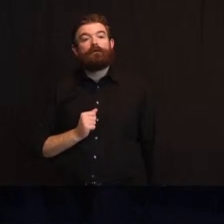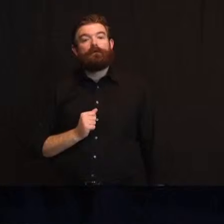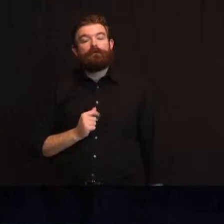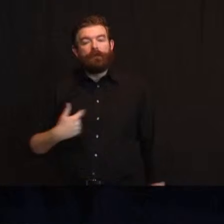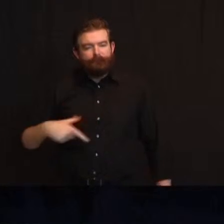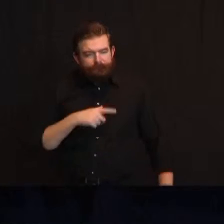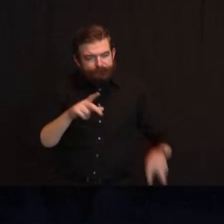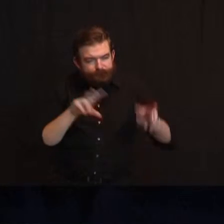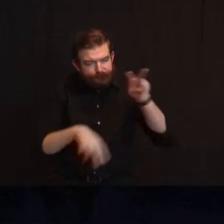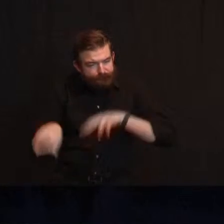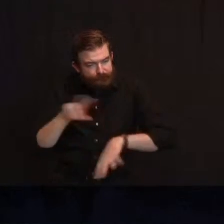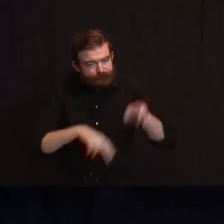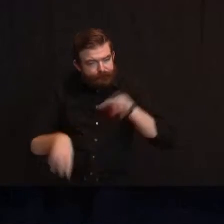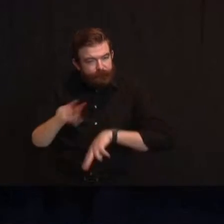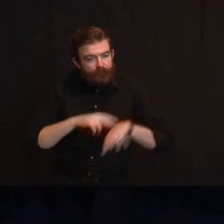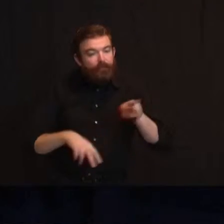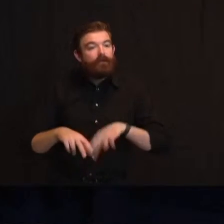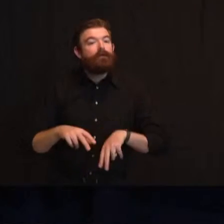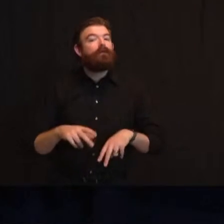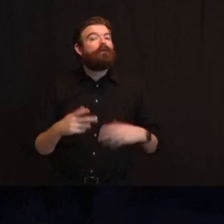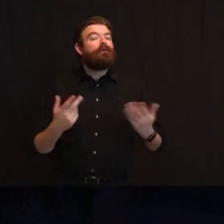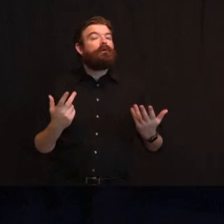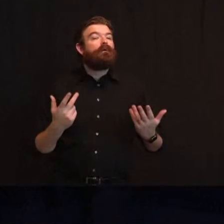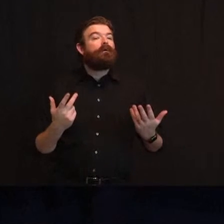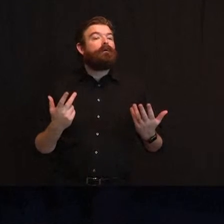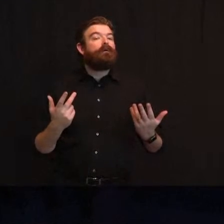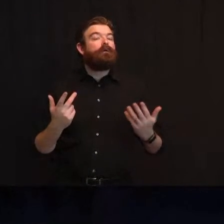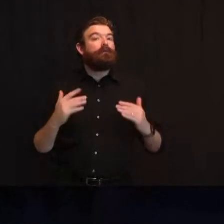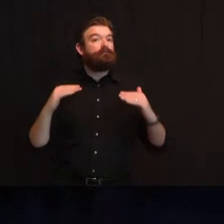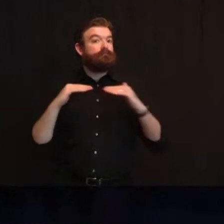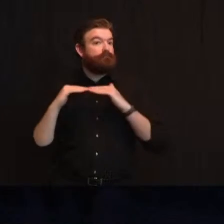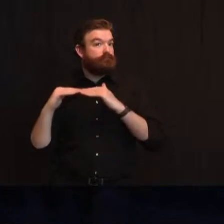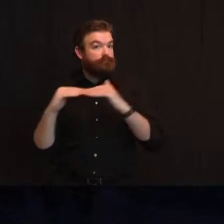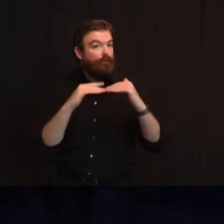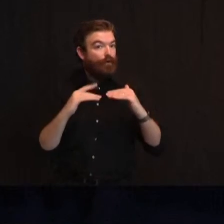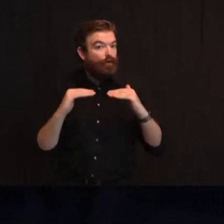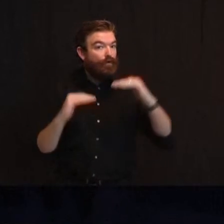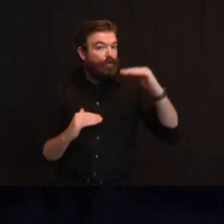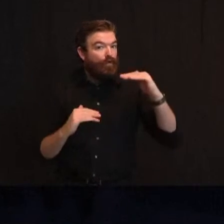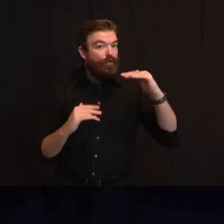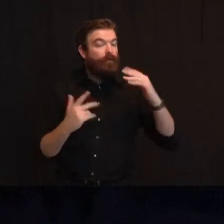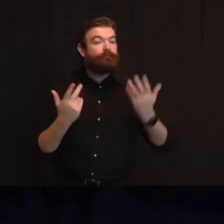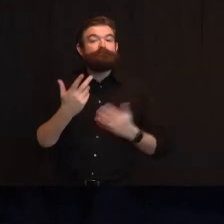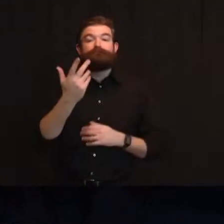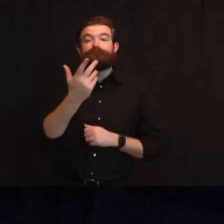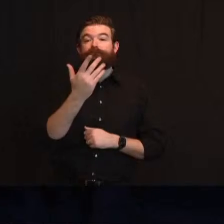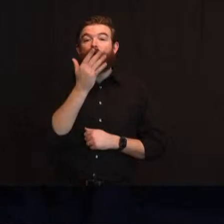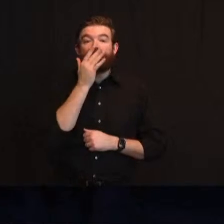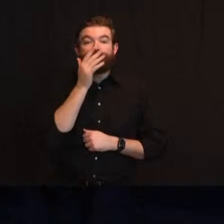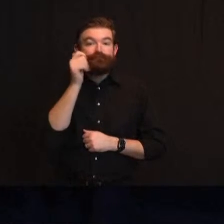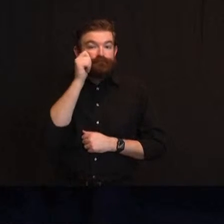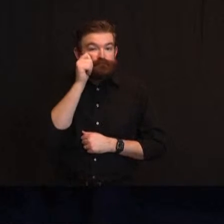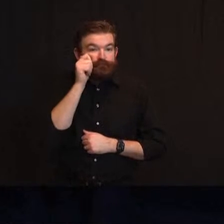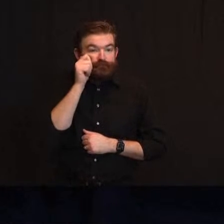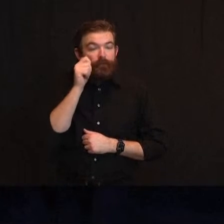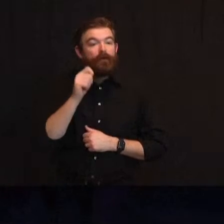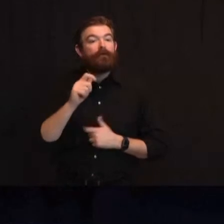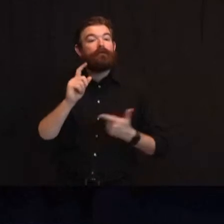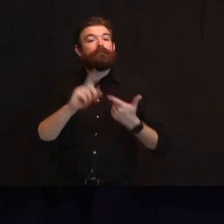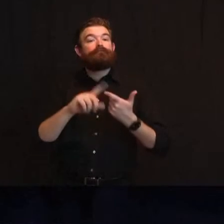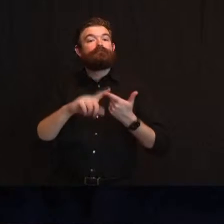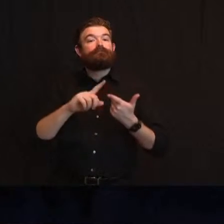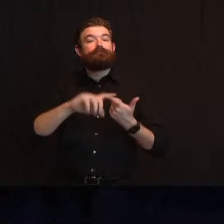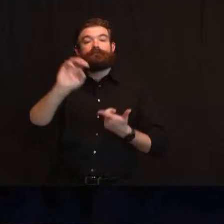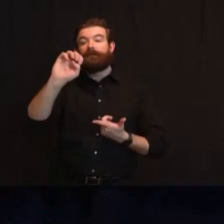inequities, acknowledging that racial and ethnic minority groups are disproportionately represented in many of